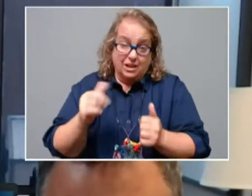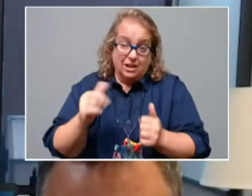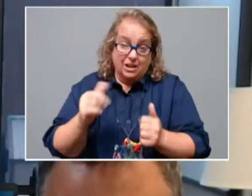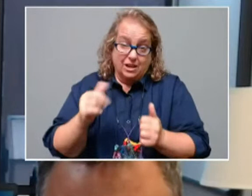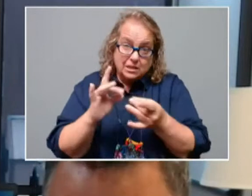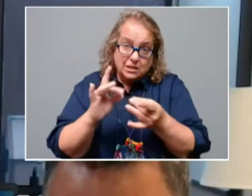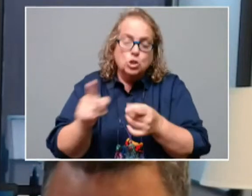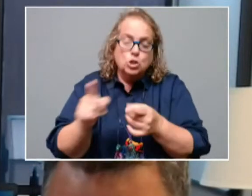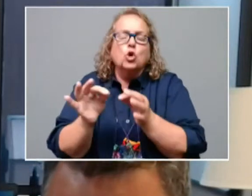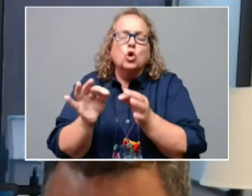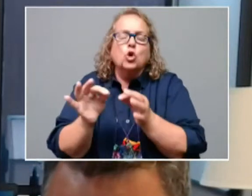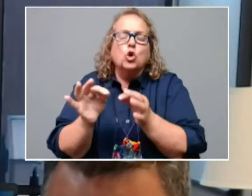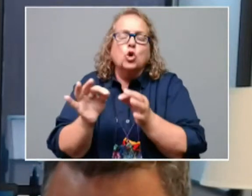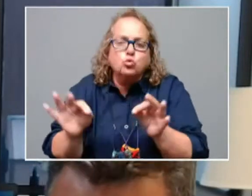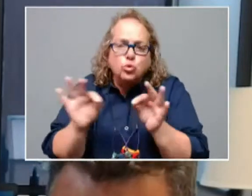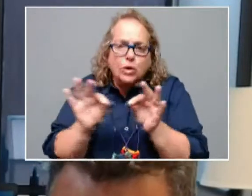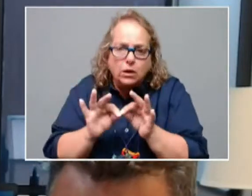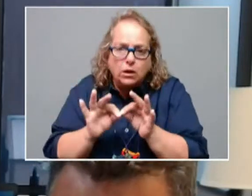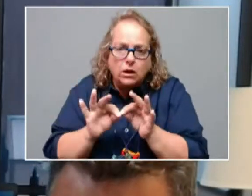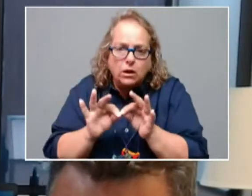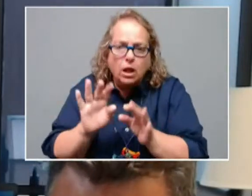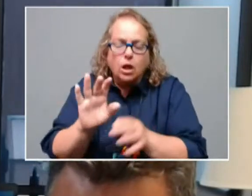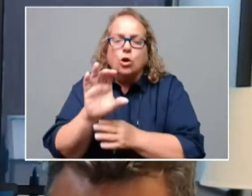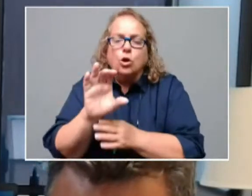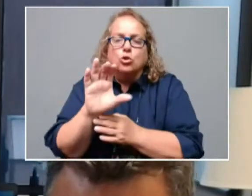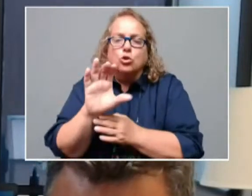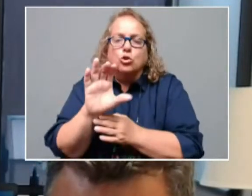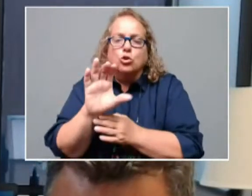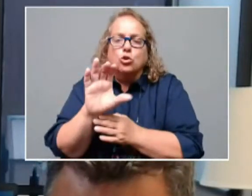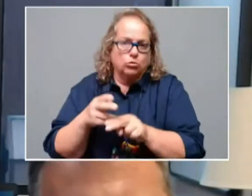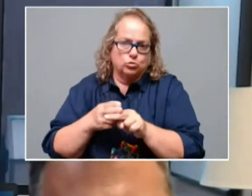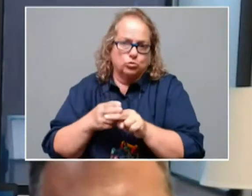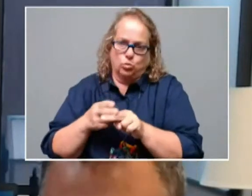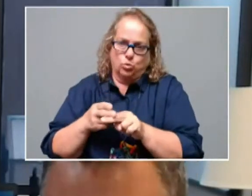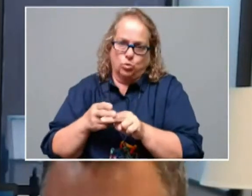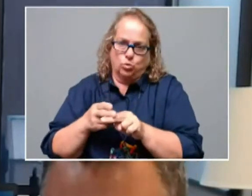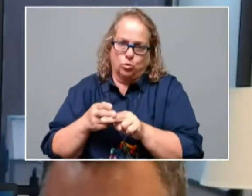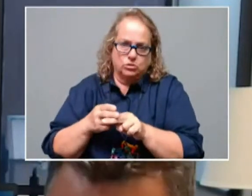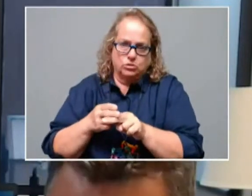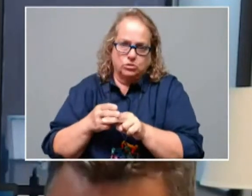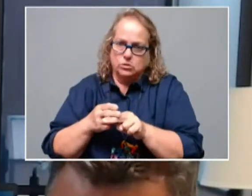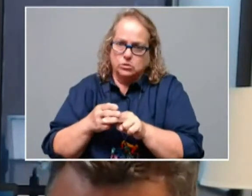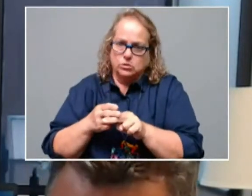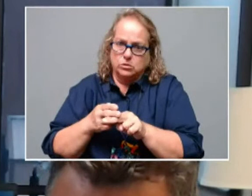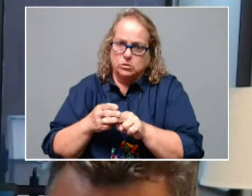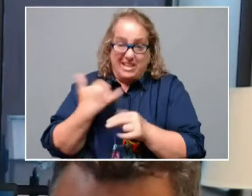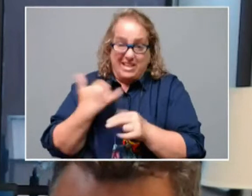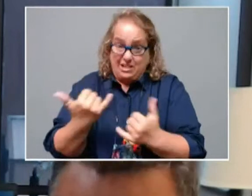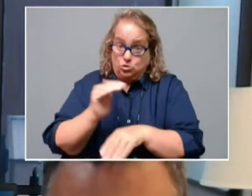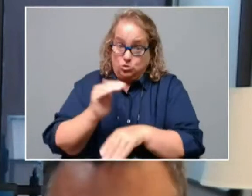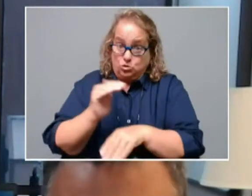critical right now. We are still short on staff for tonight, in fact.